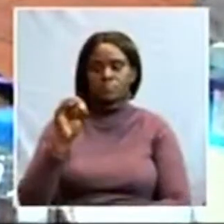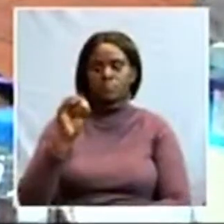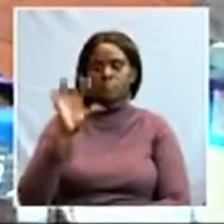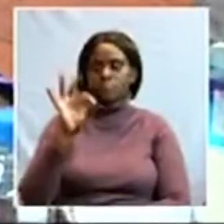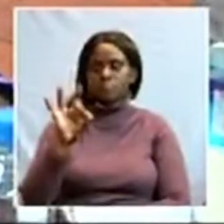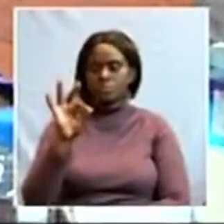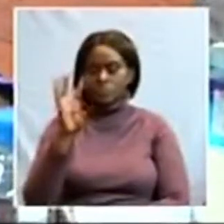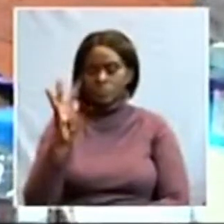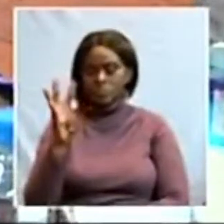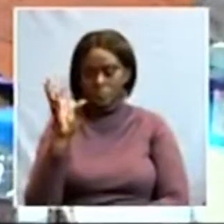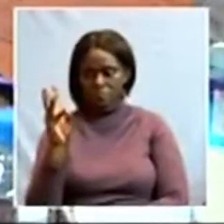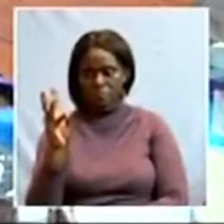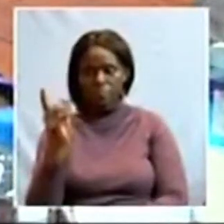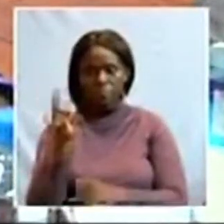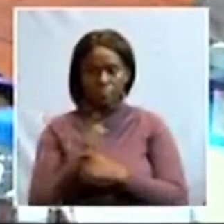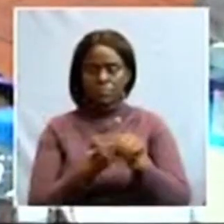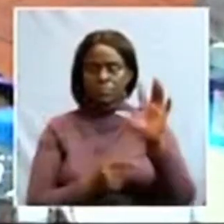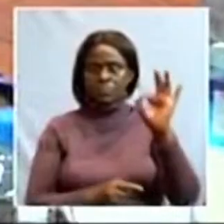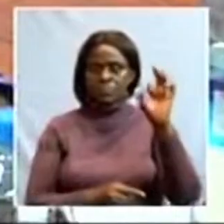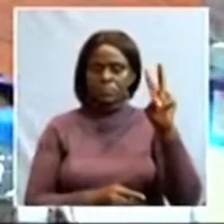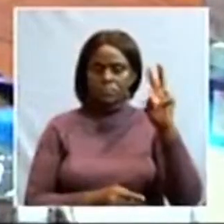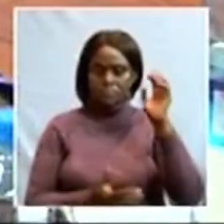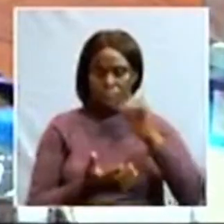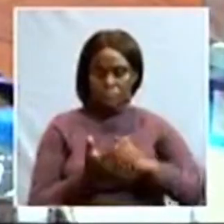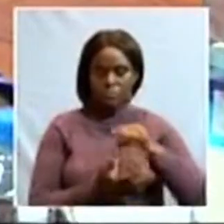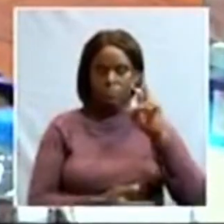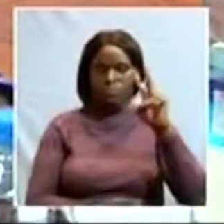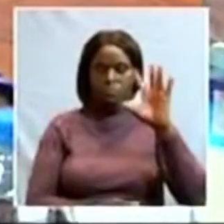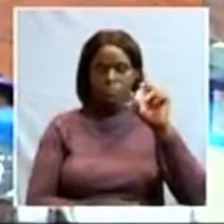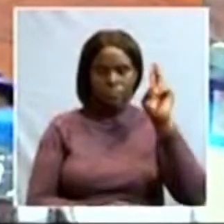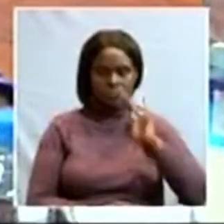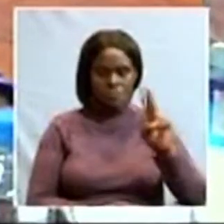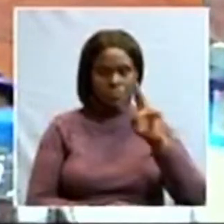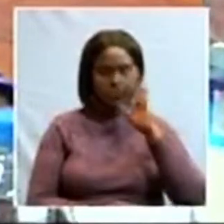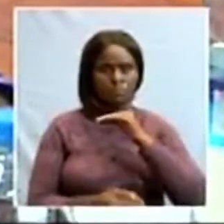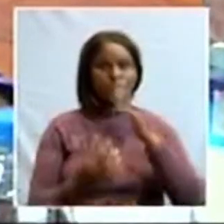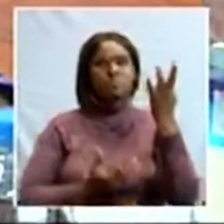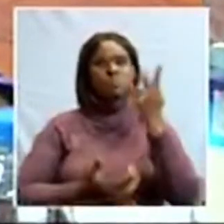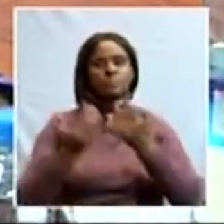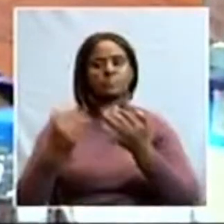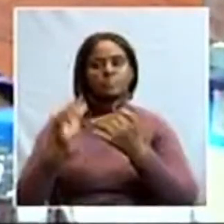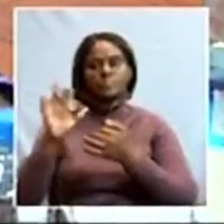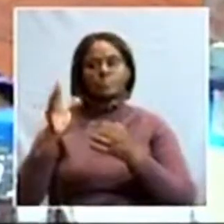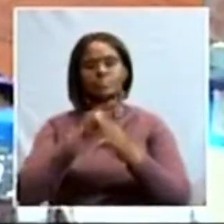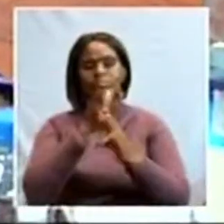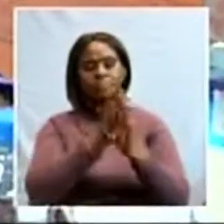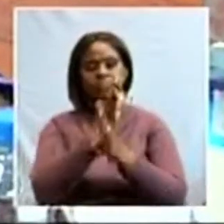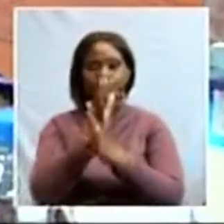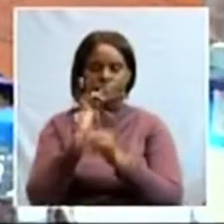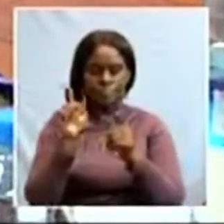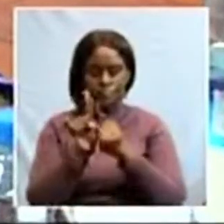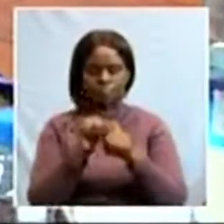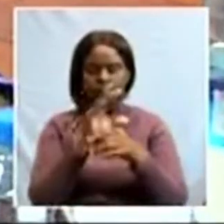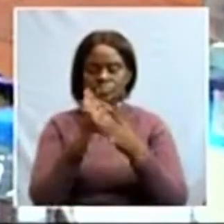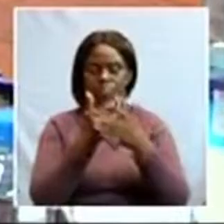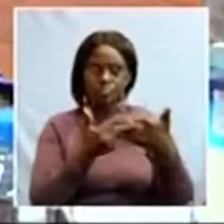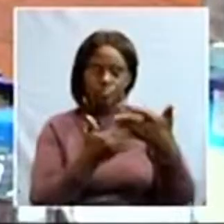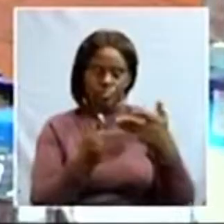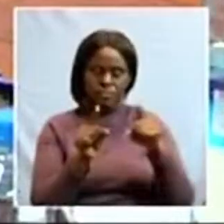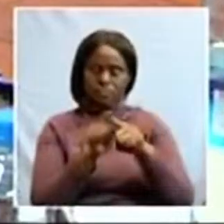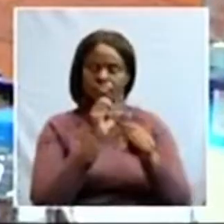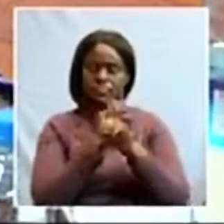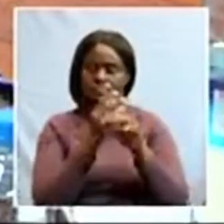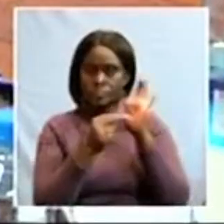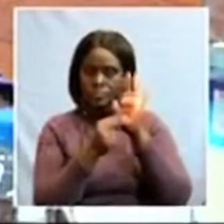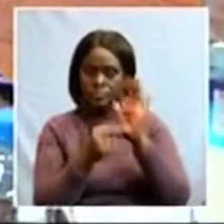80,946 from 92,025 has been spent on fire related activities, and documentation are